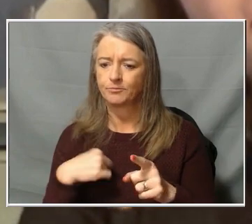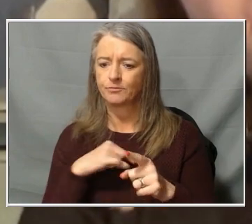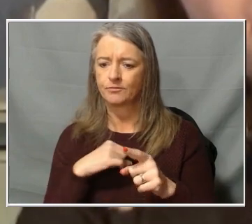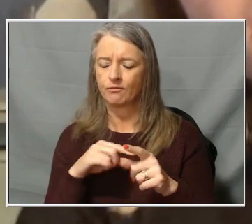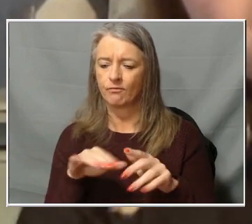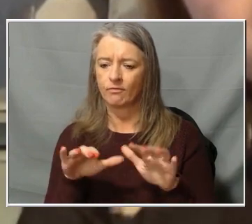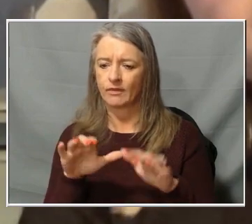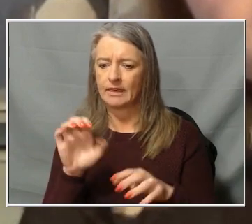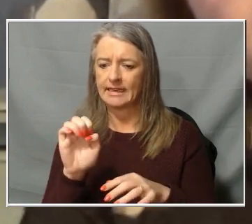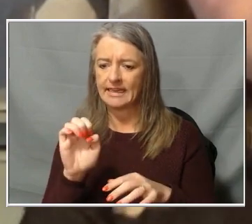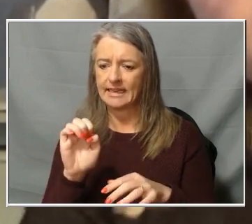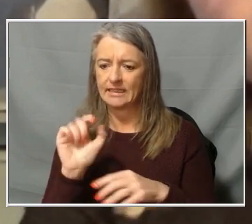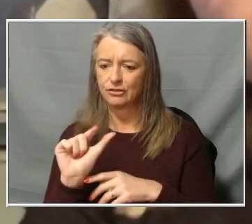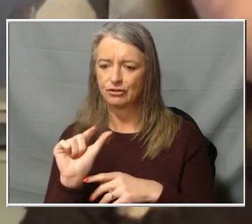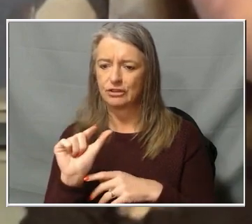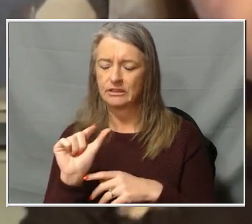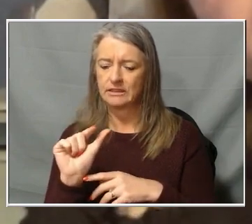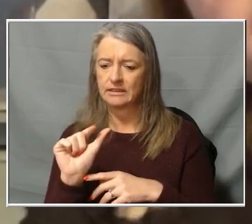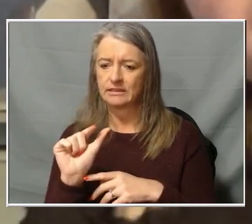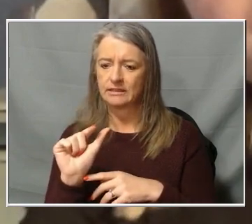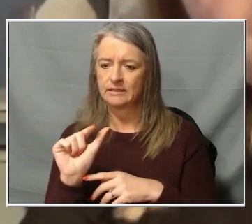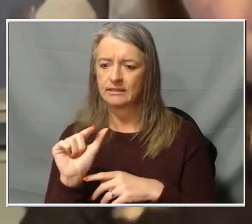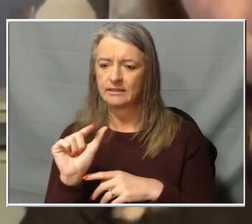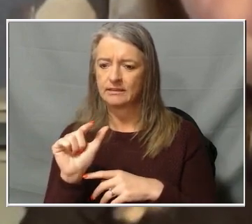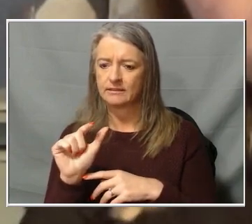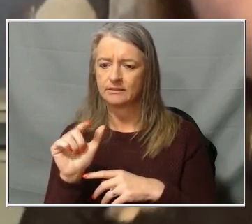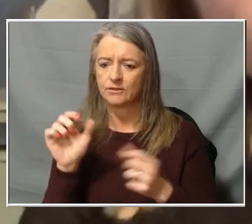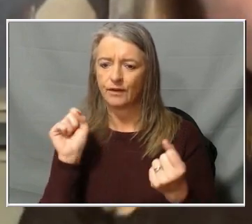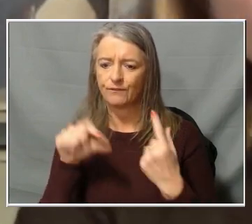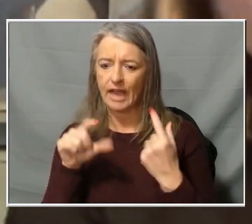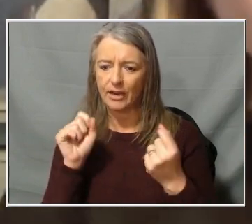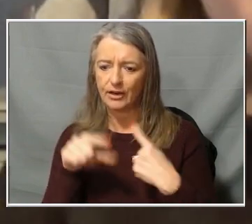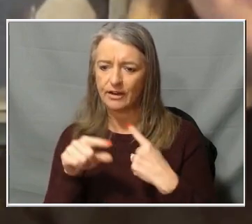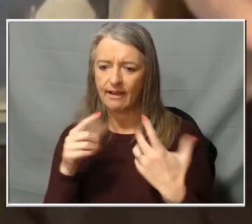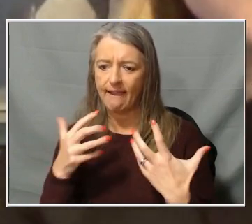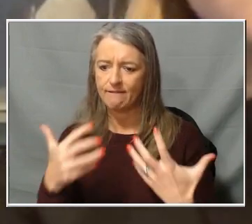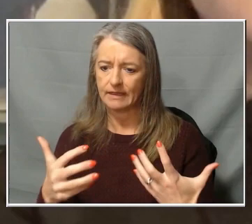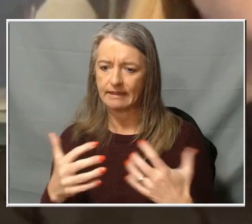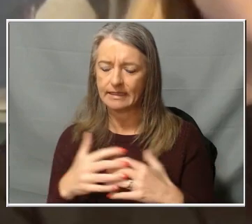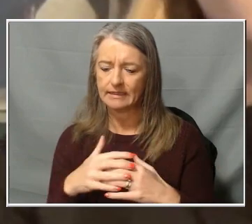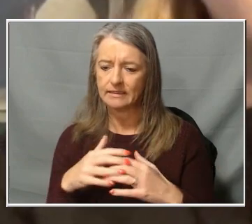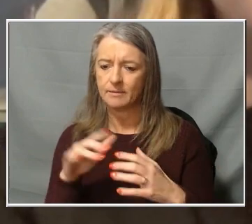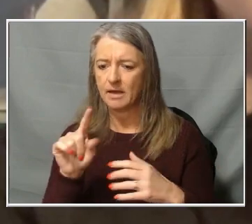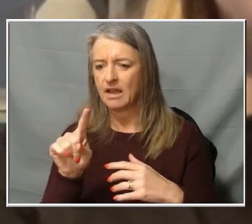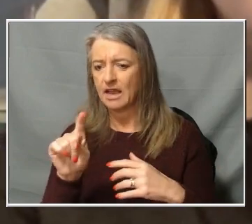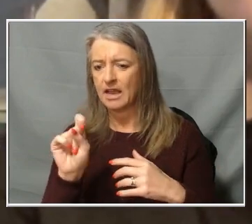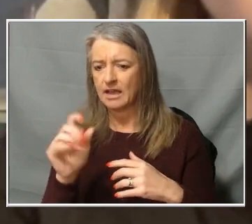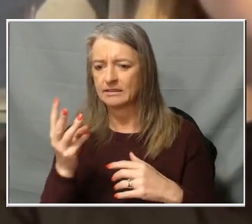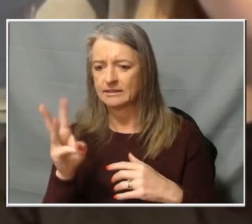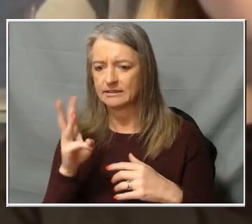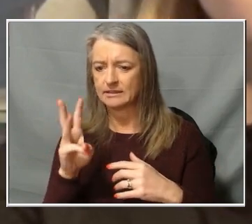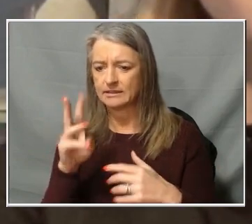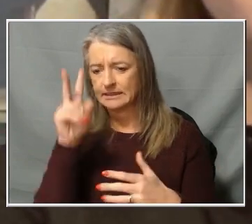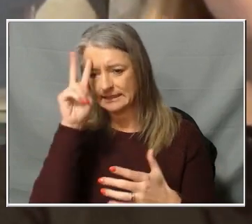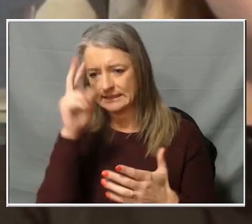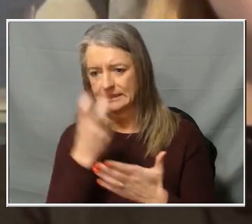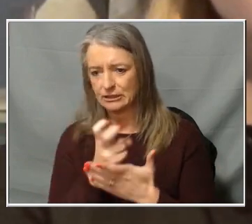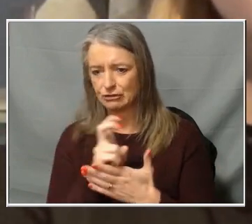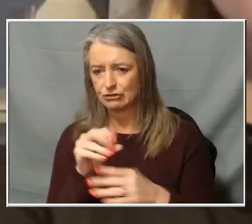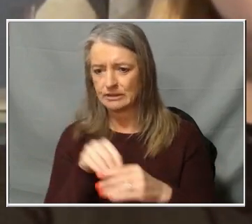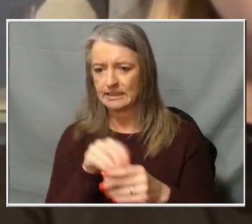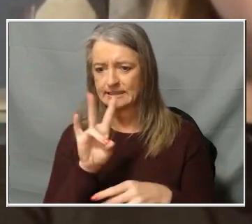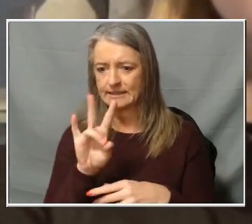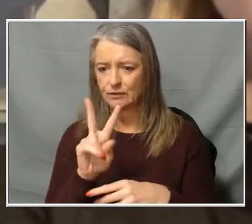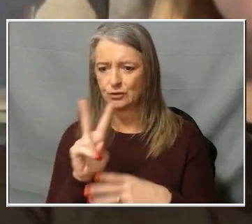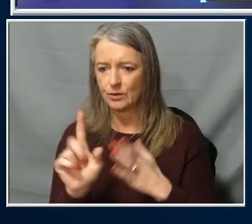to do an EEG on her, and she was firing off pretty heavily, around 116 seizures in that